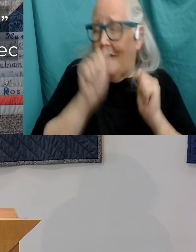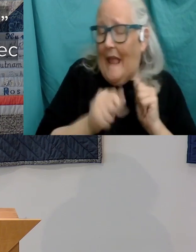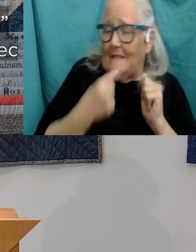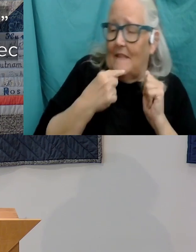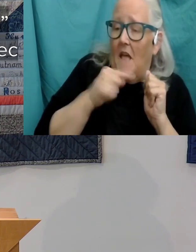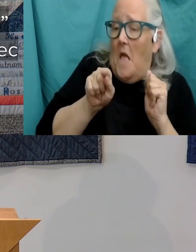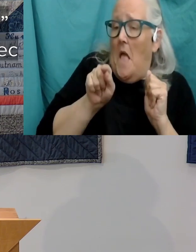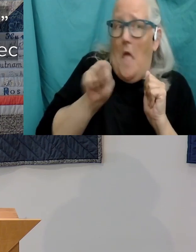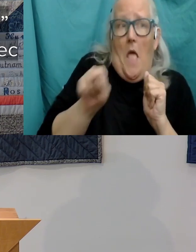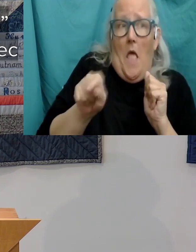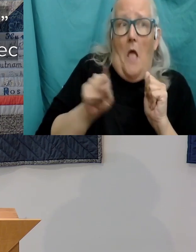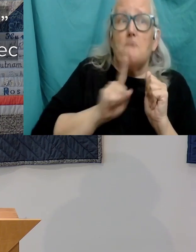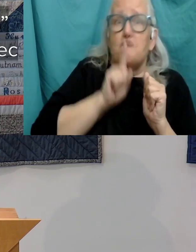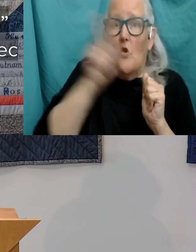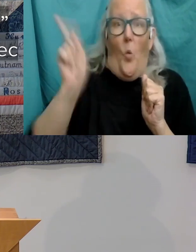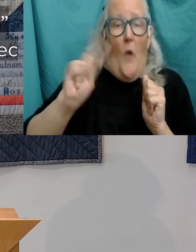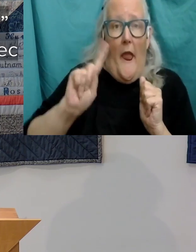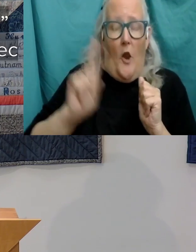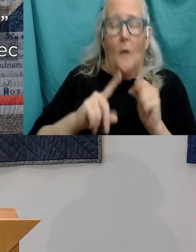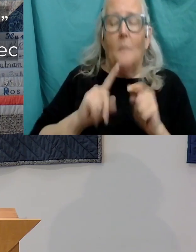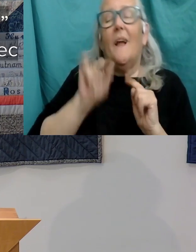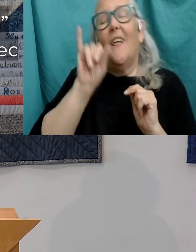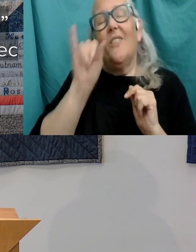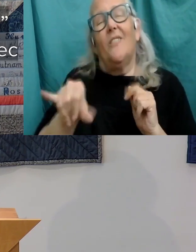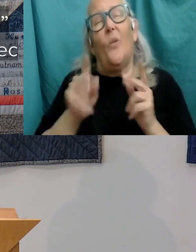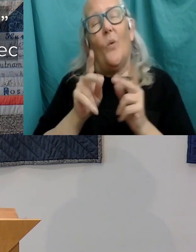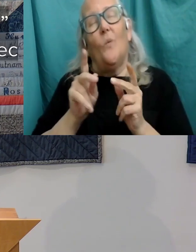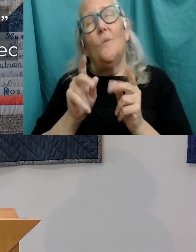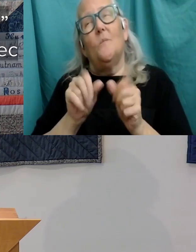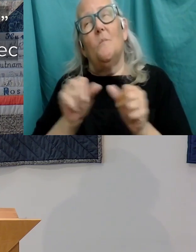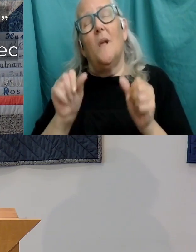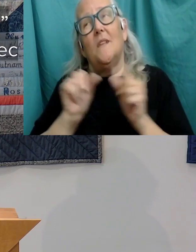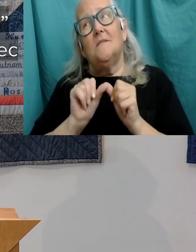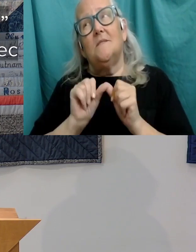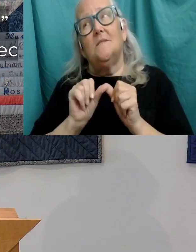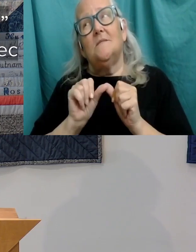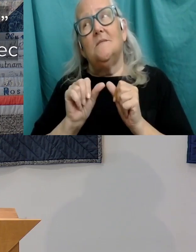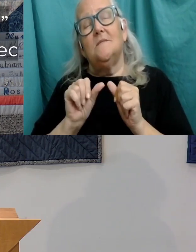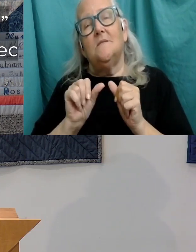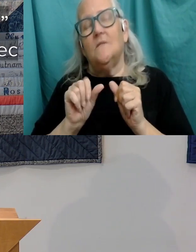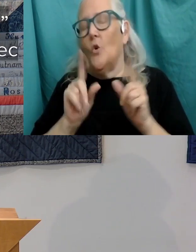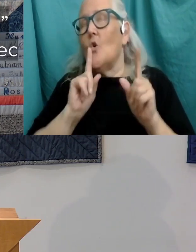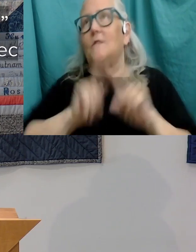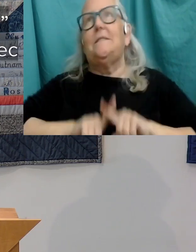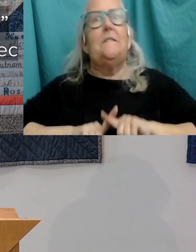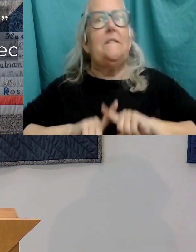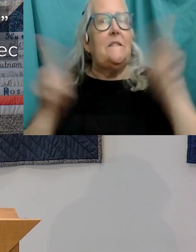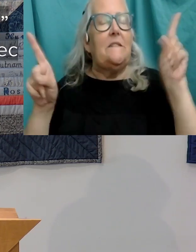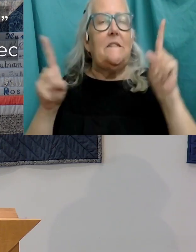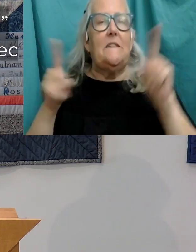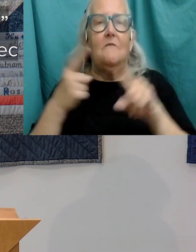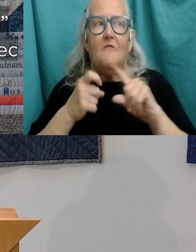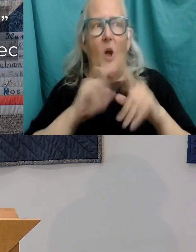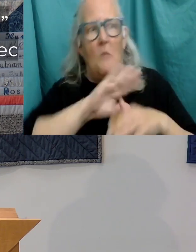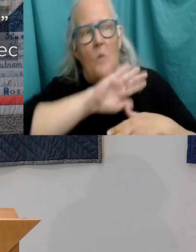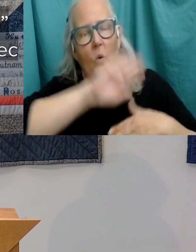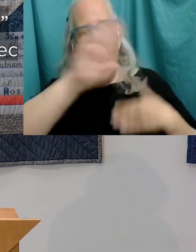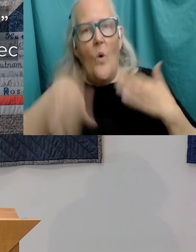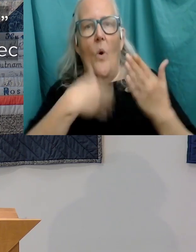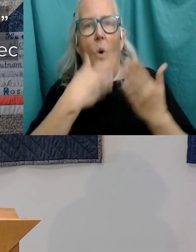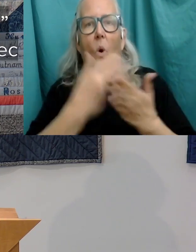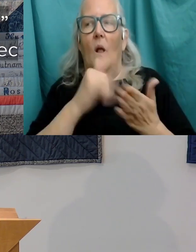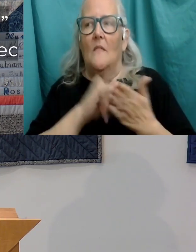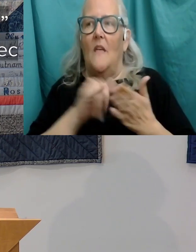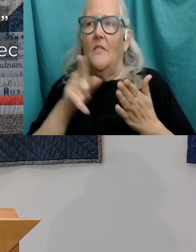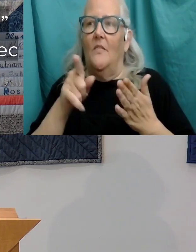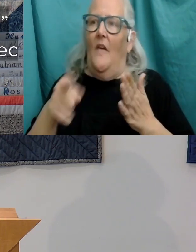these places are absolutely different from all the sites that they reflect and speak about, I call them,